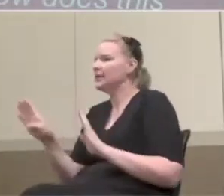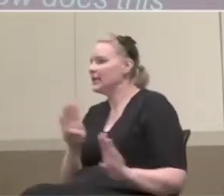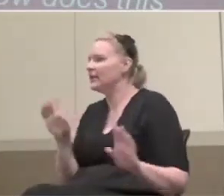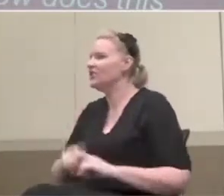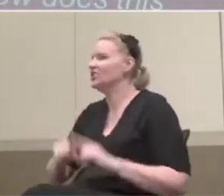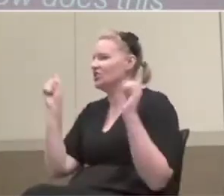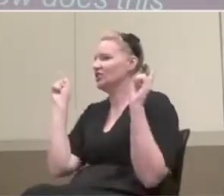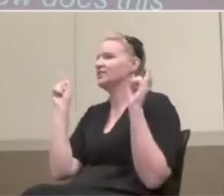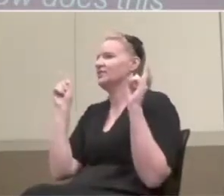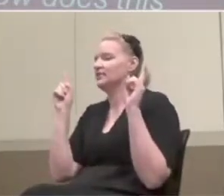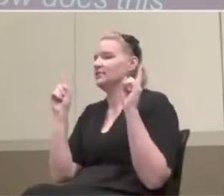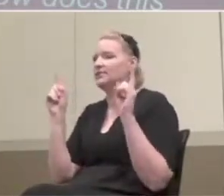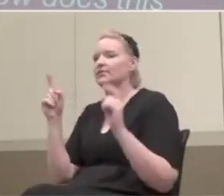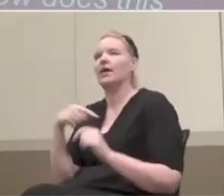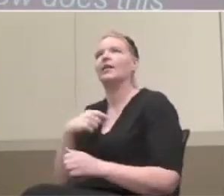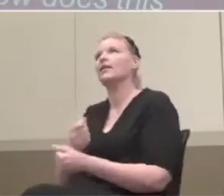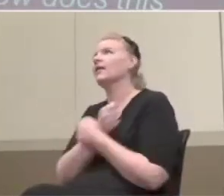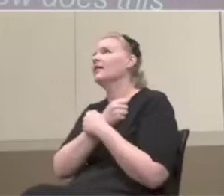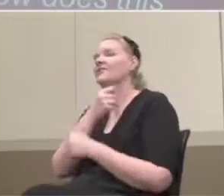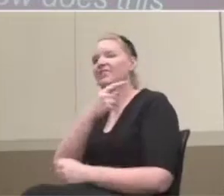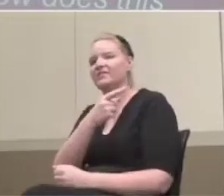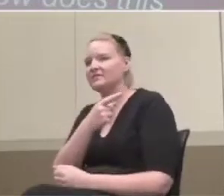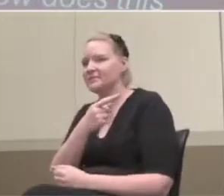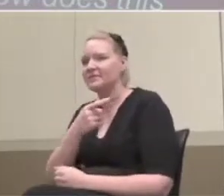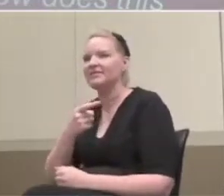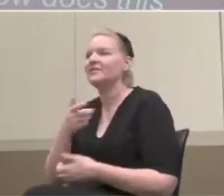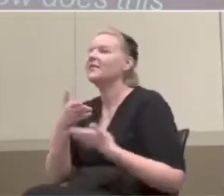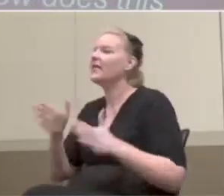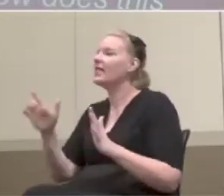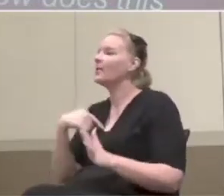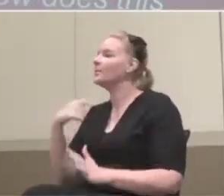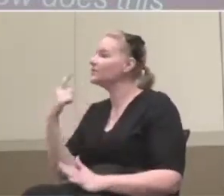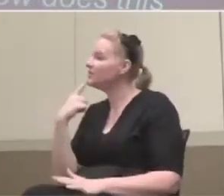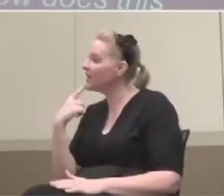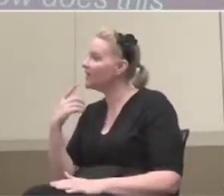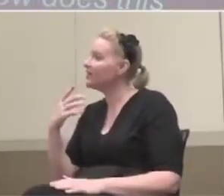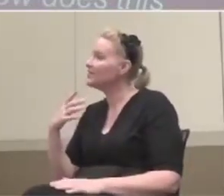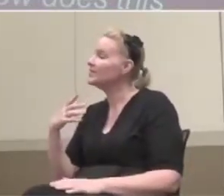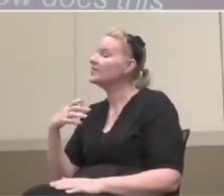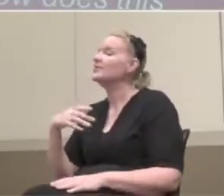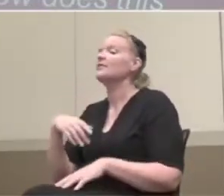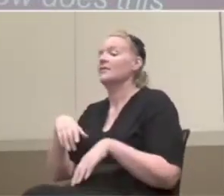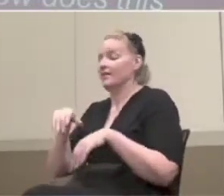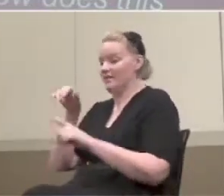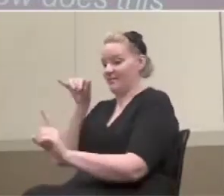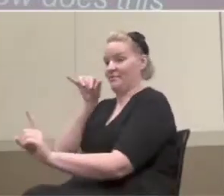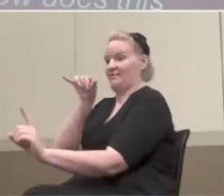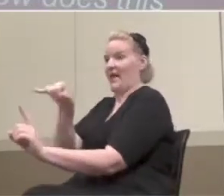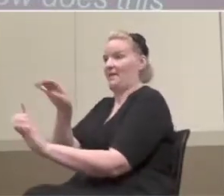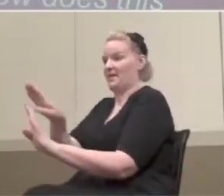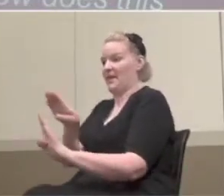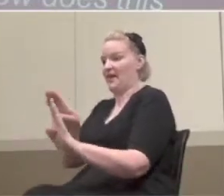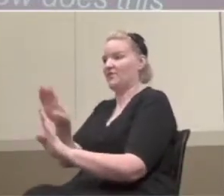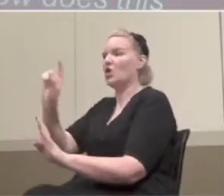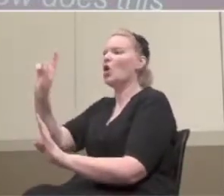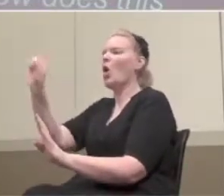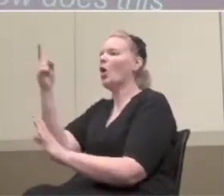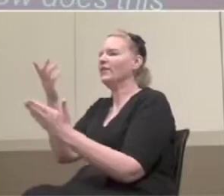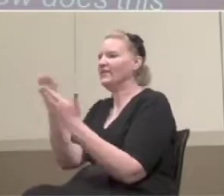And so I love this because it allows me to constantly say, is what's happening the only thing that's